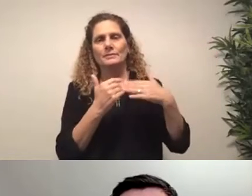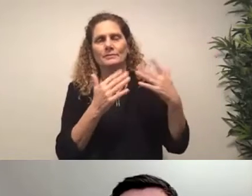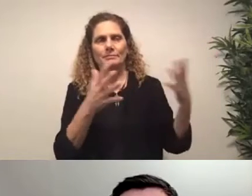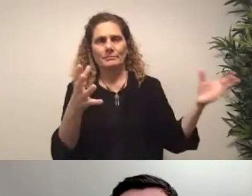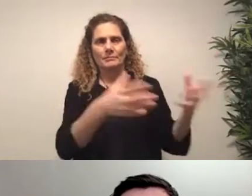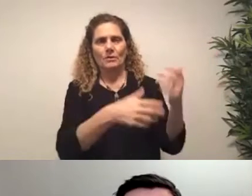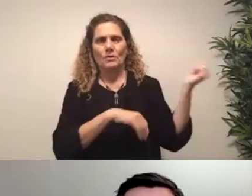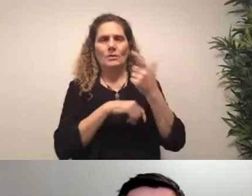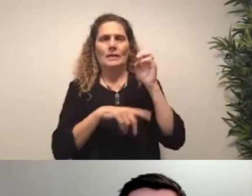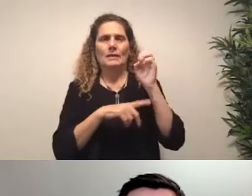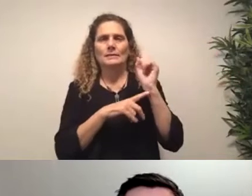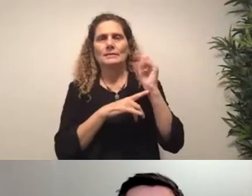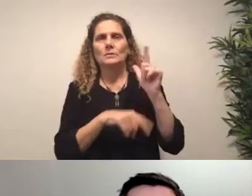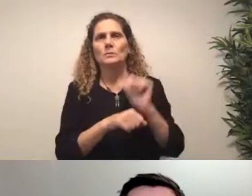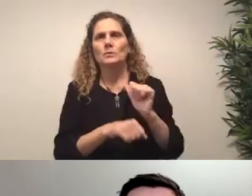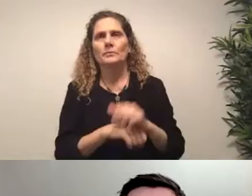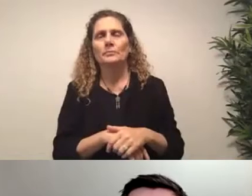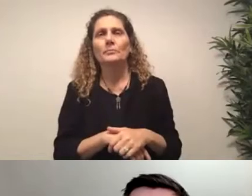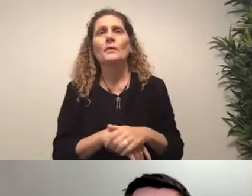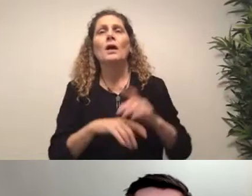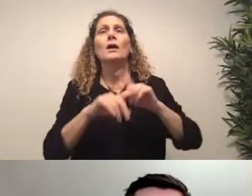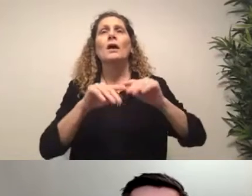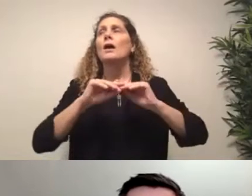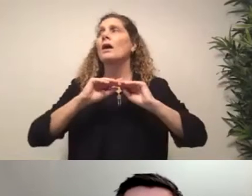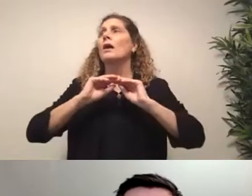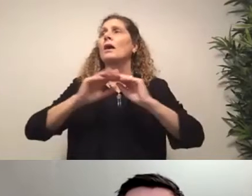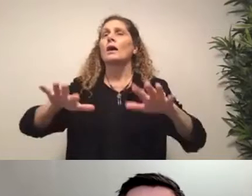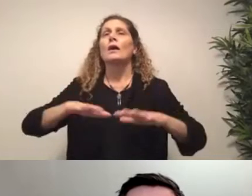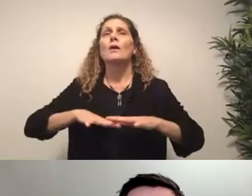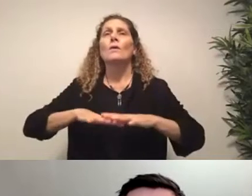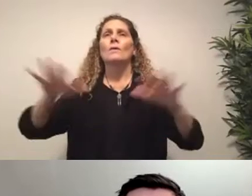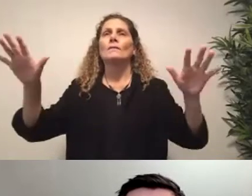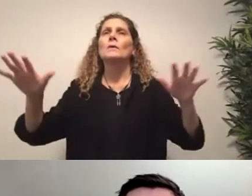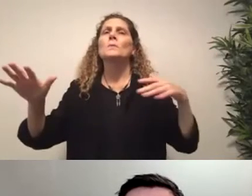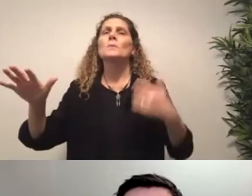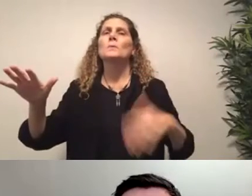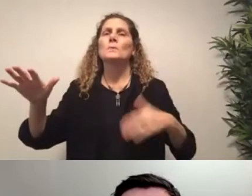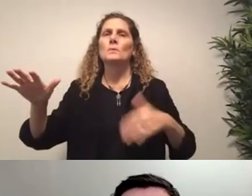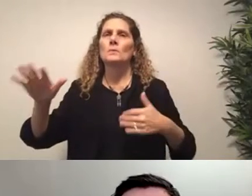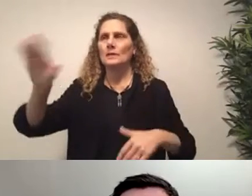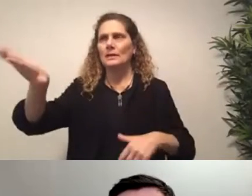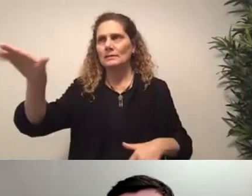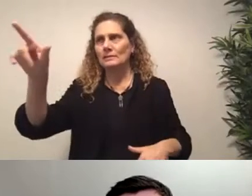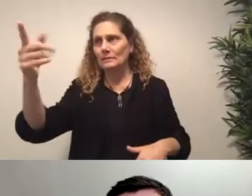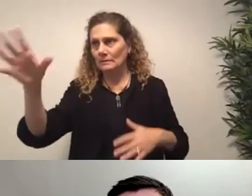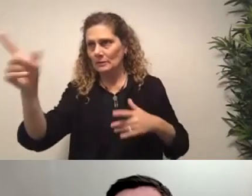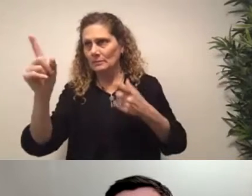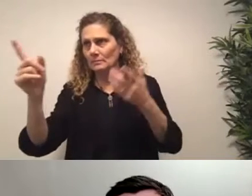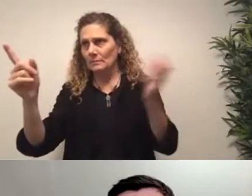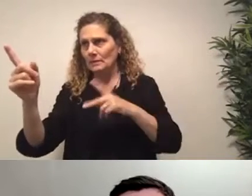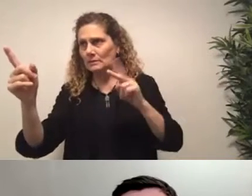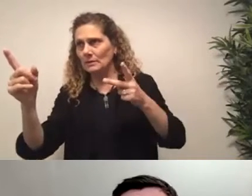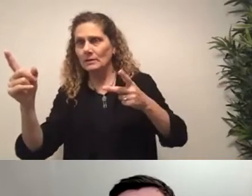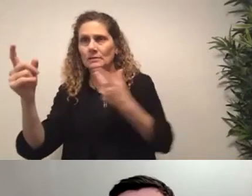becomes a vaccine widely available, but there's work groups working through the logistics of how best to ensure those